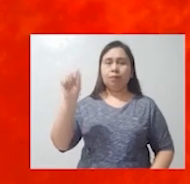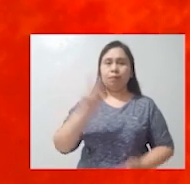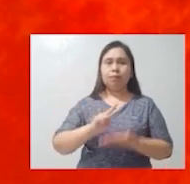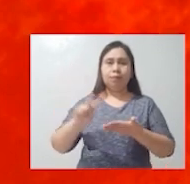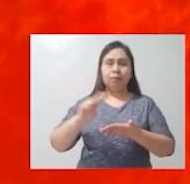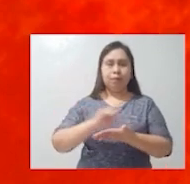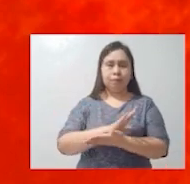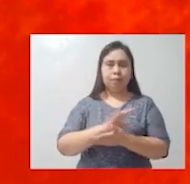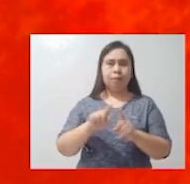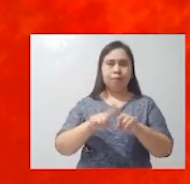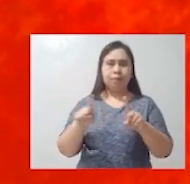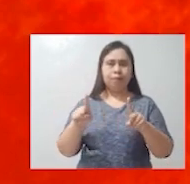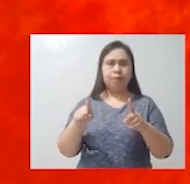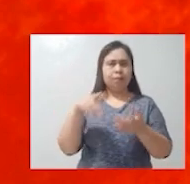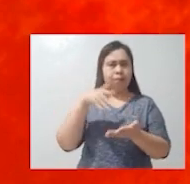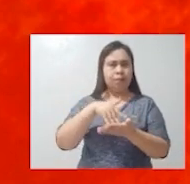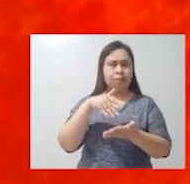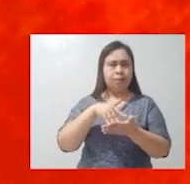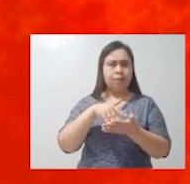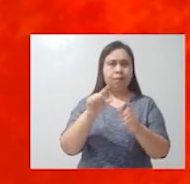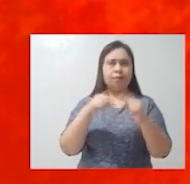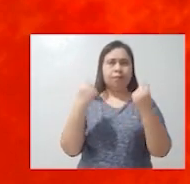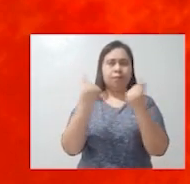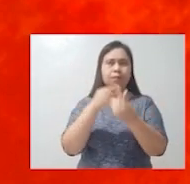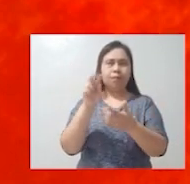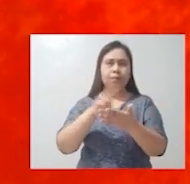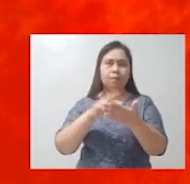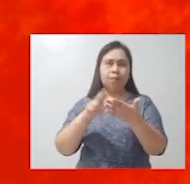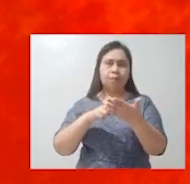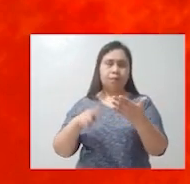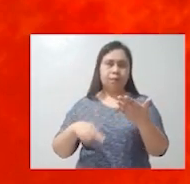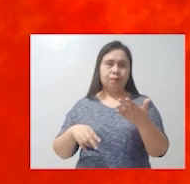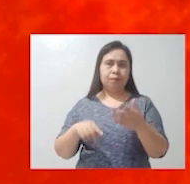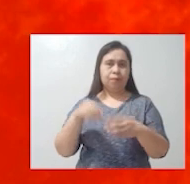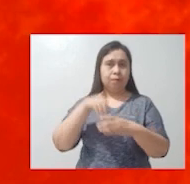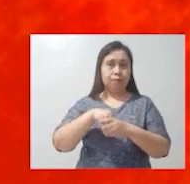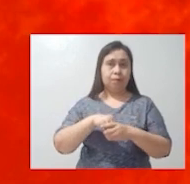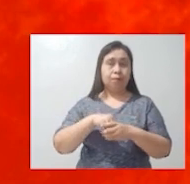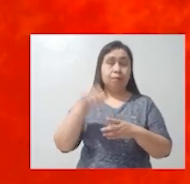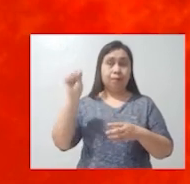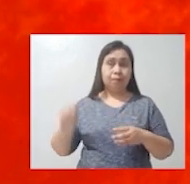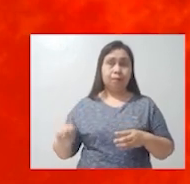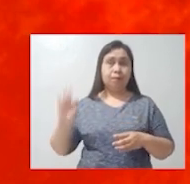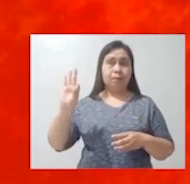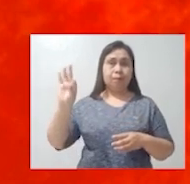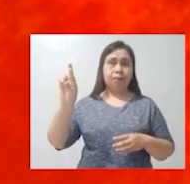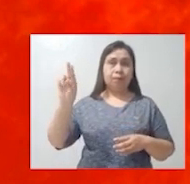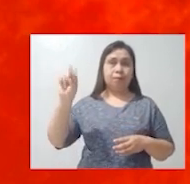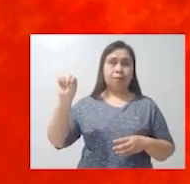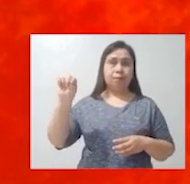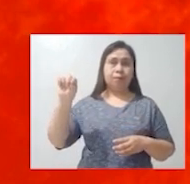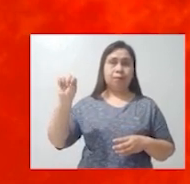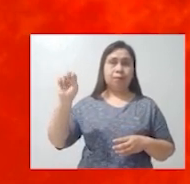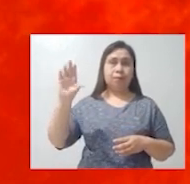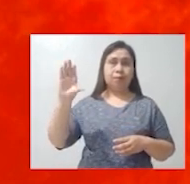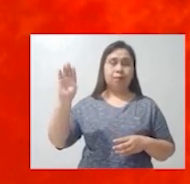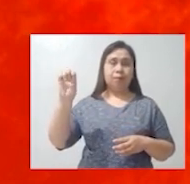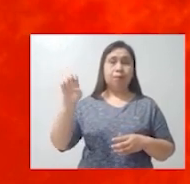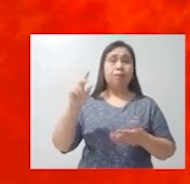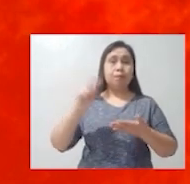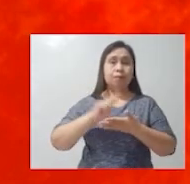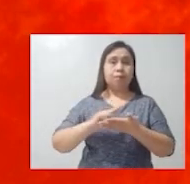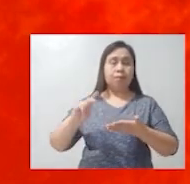conducted by a group of researchers in one of the universities in southern France, the coronavirus can survive